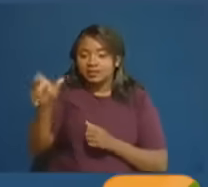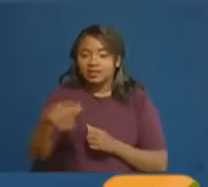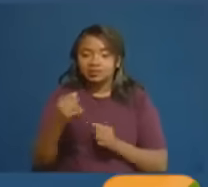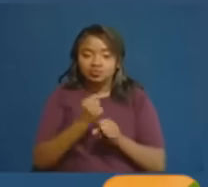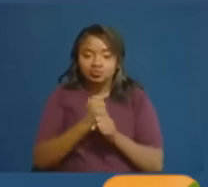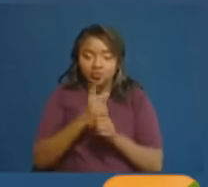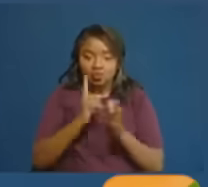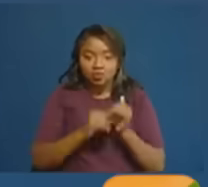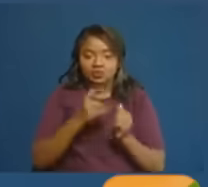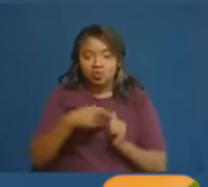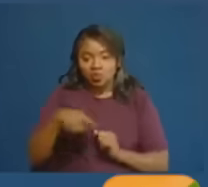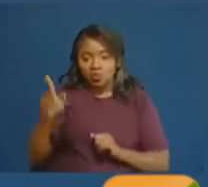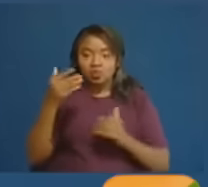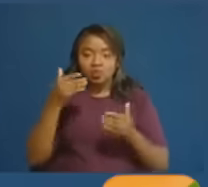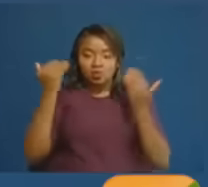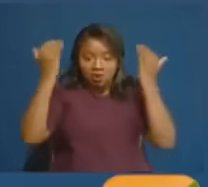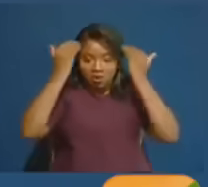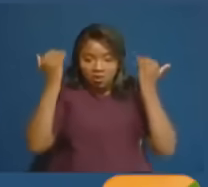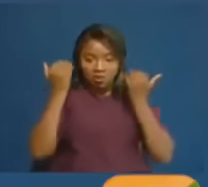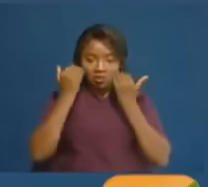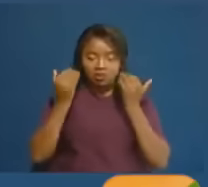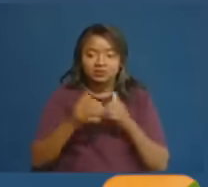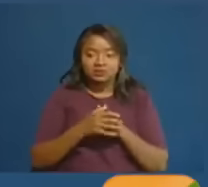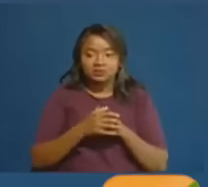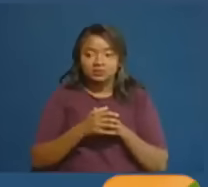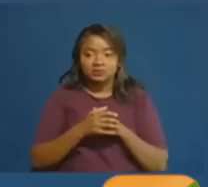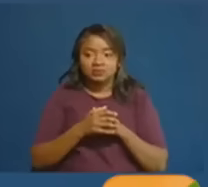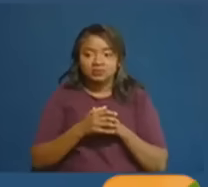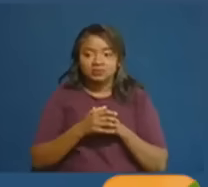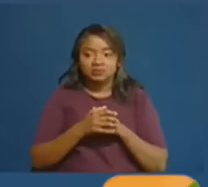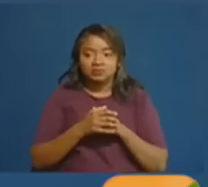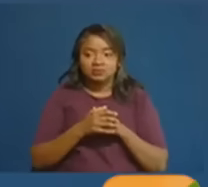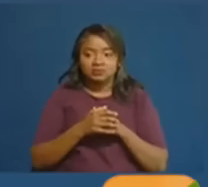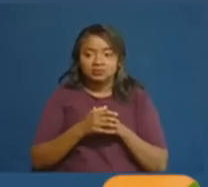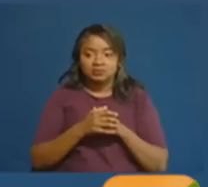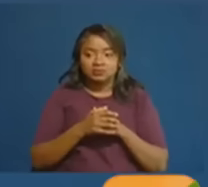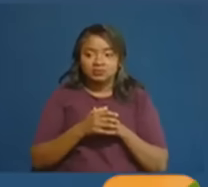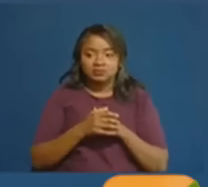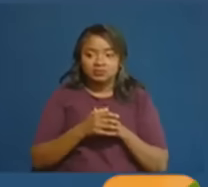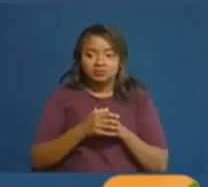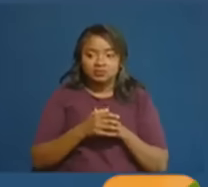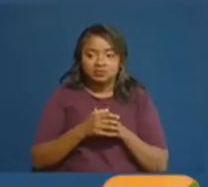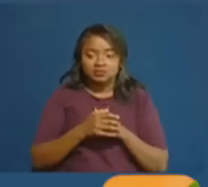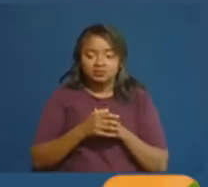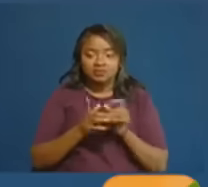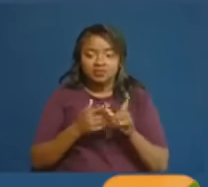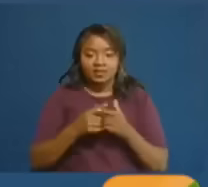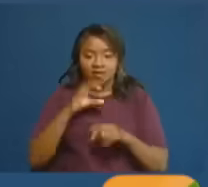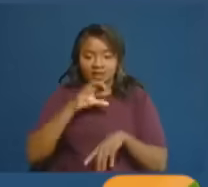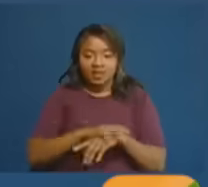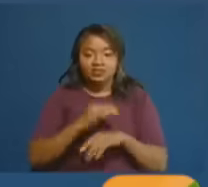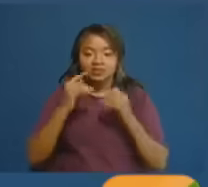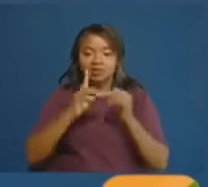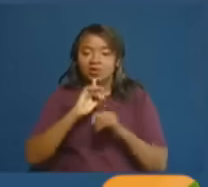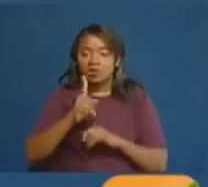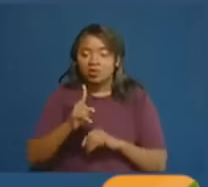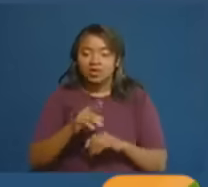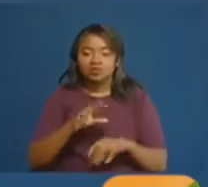court and apply for orders called habeas corpus, which mm-hmm. is an order to produce the body of a missing